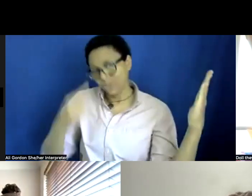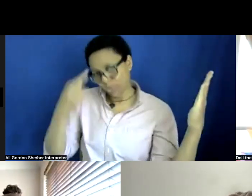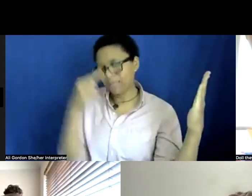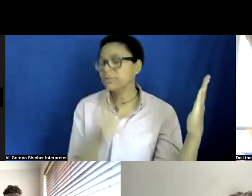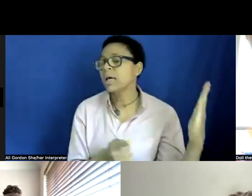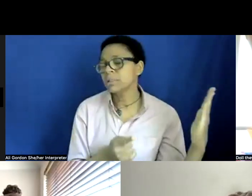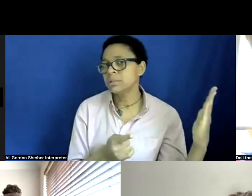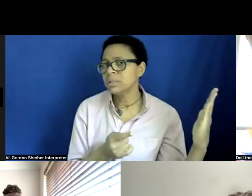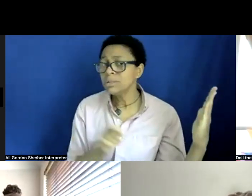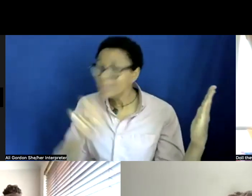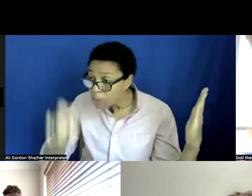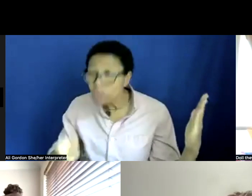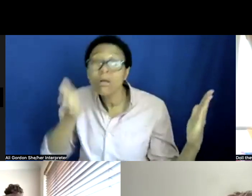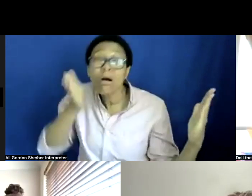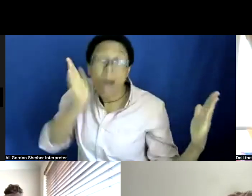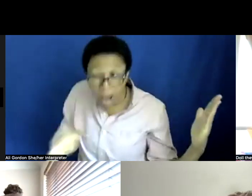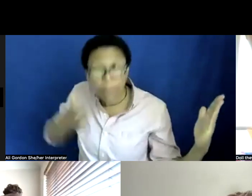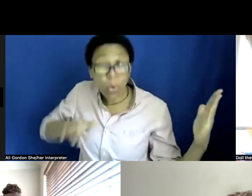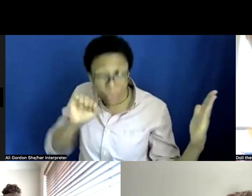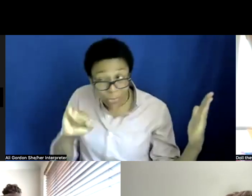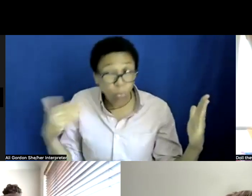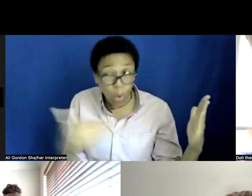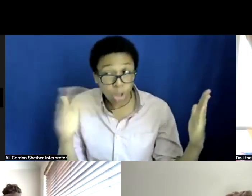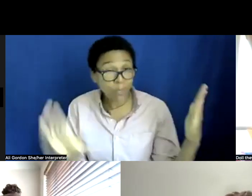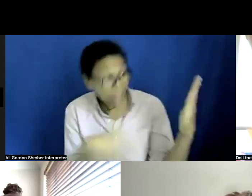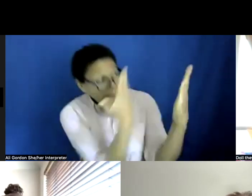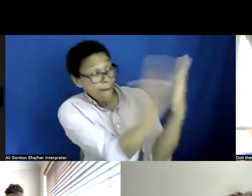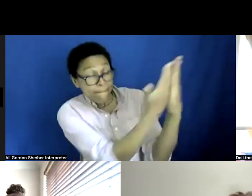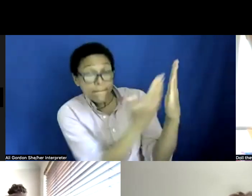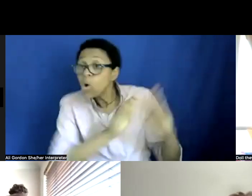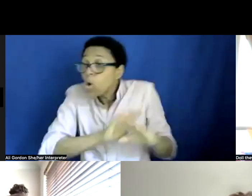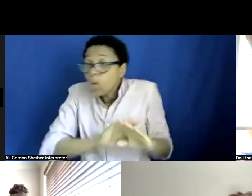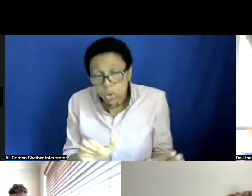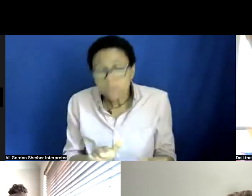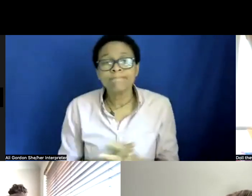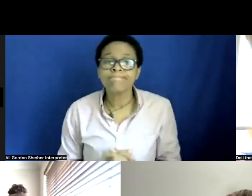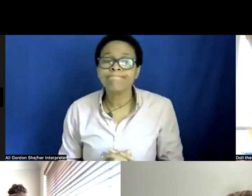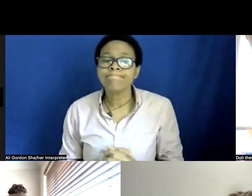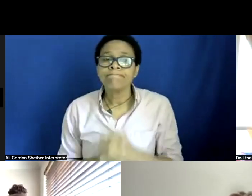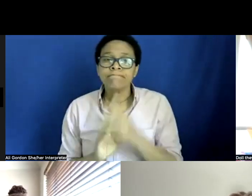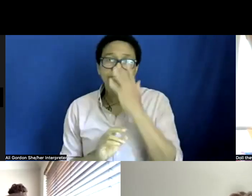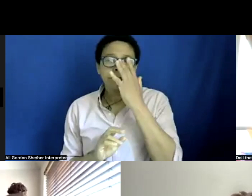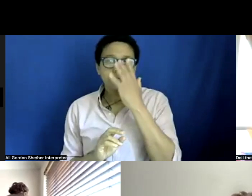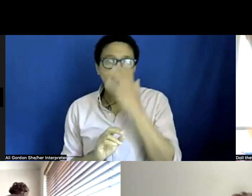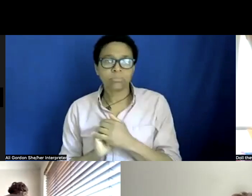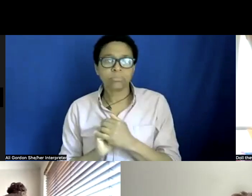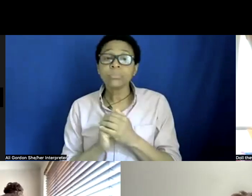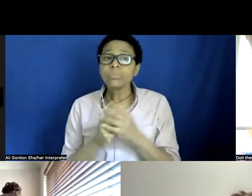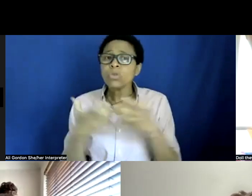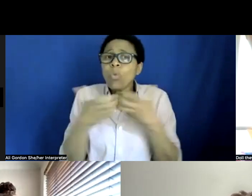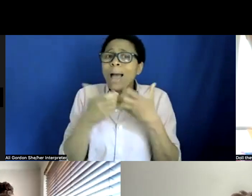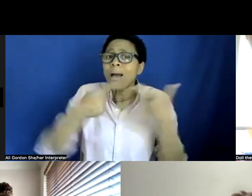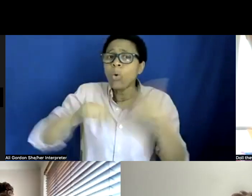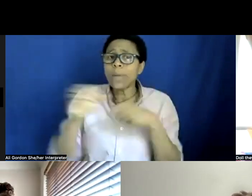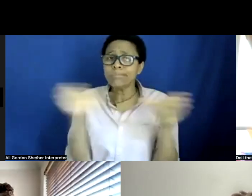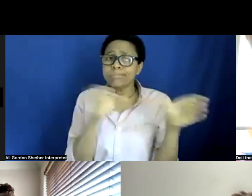you know, how we can make decisions on that. And I think as well, the like the curation and how it's displayed is